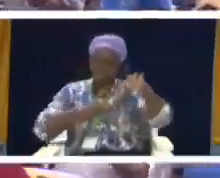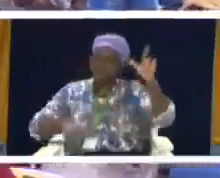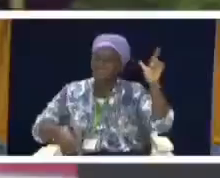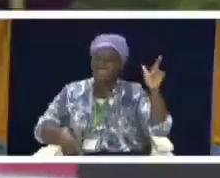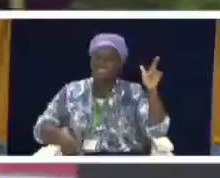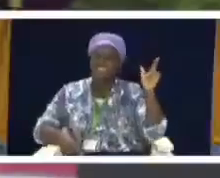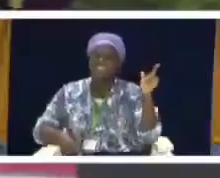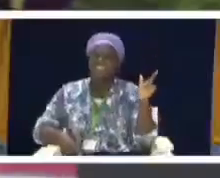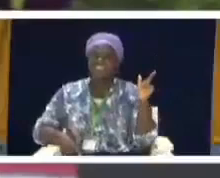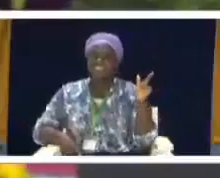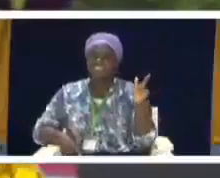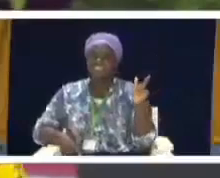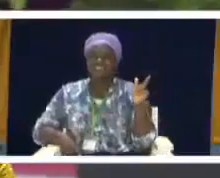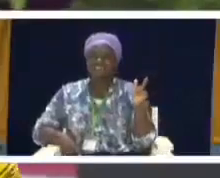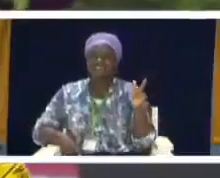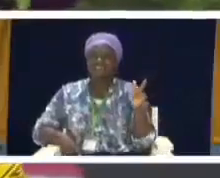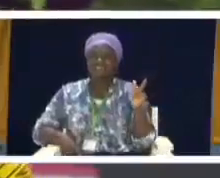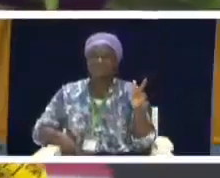Lord.